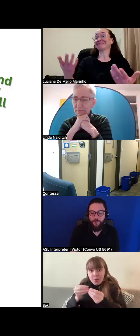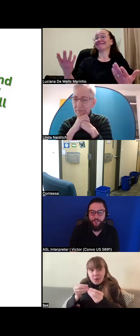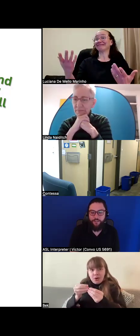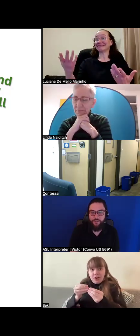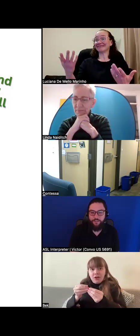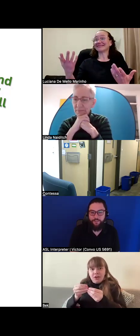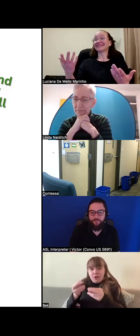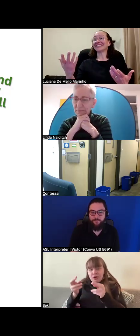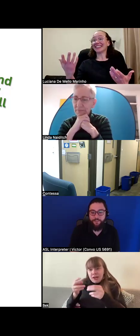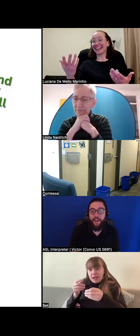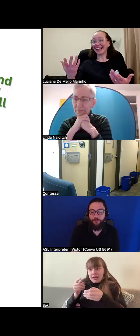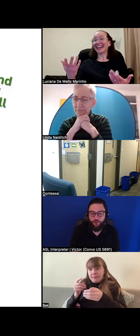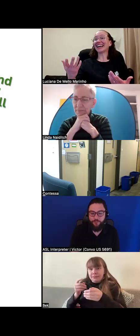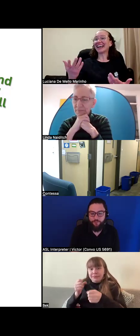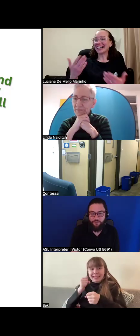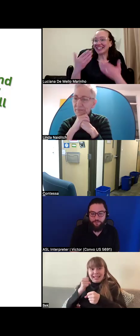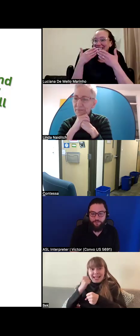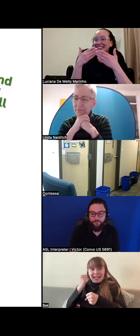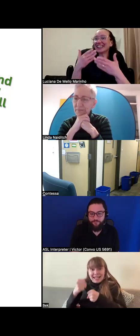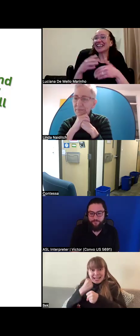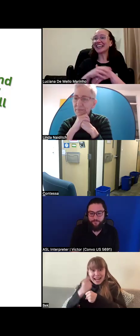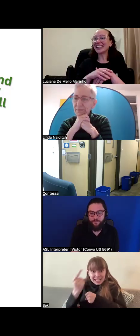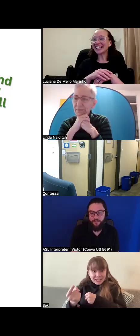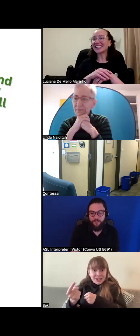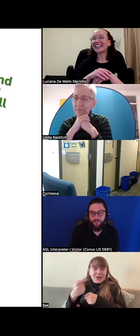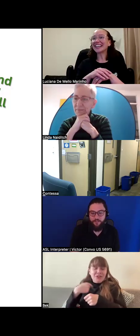what we can learn